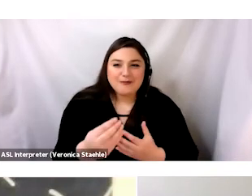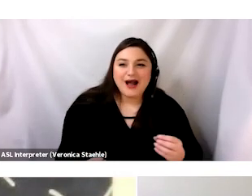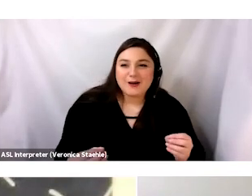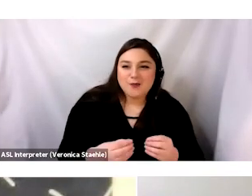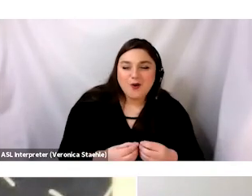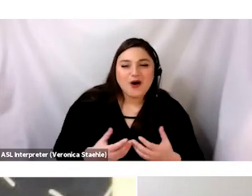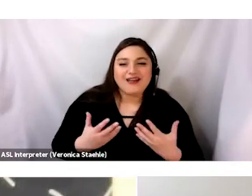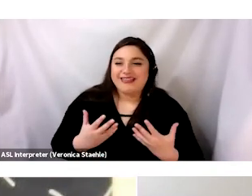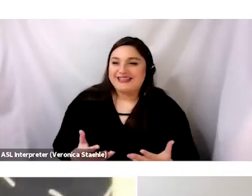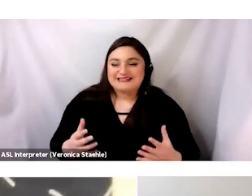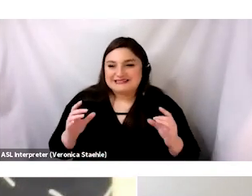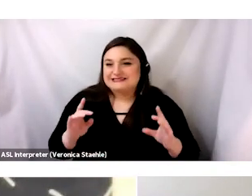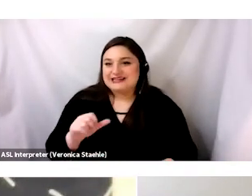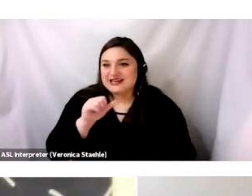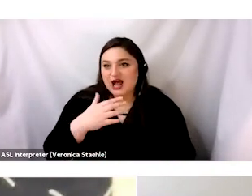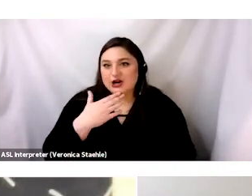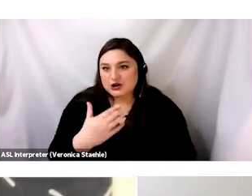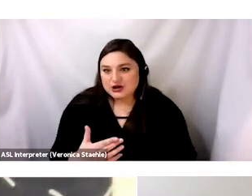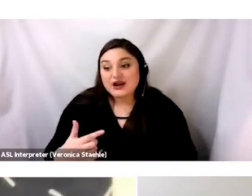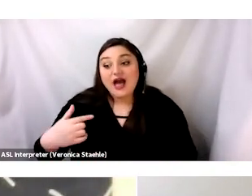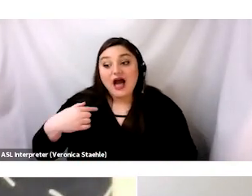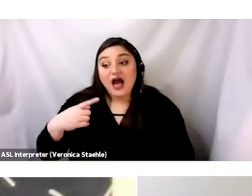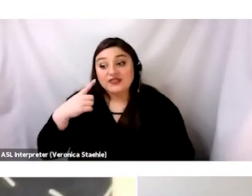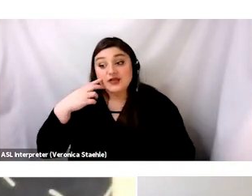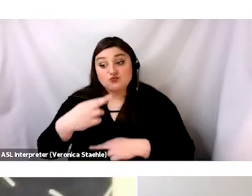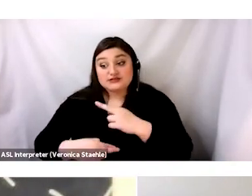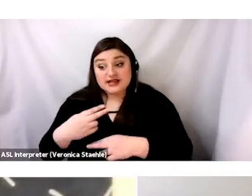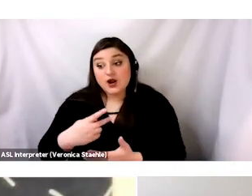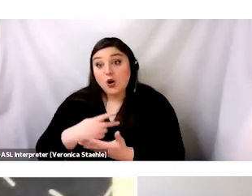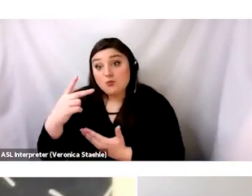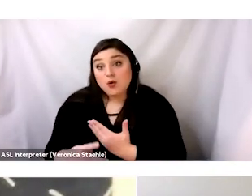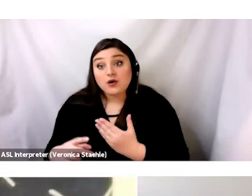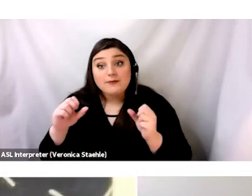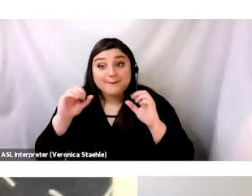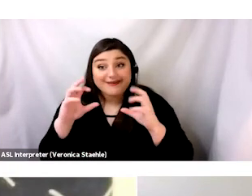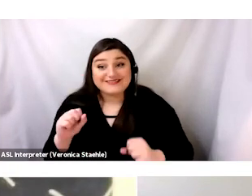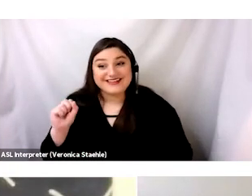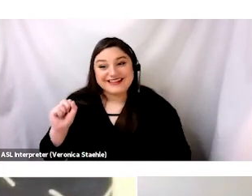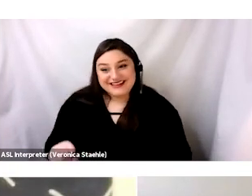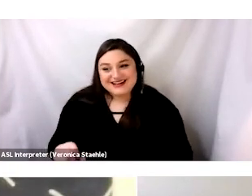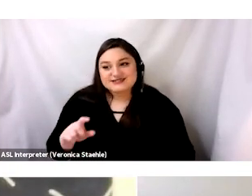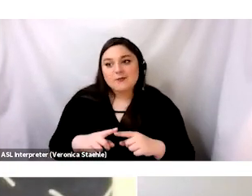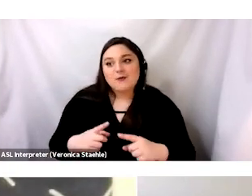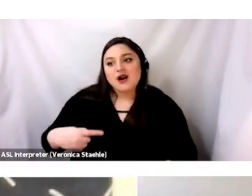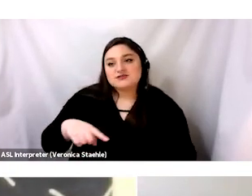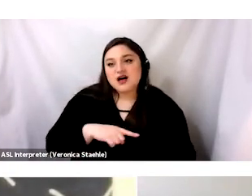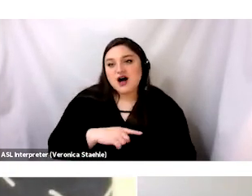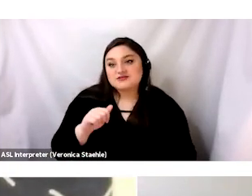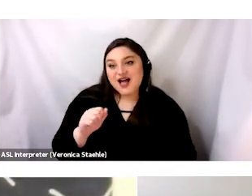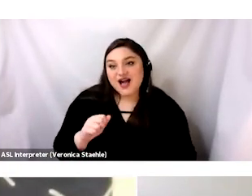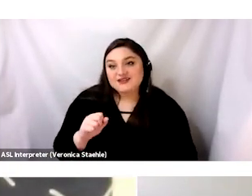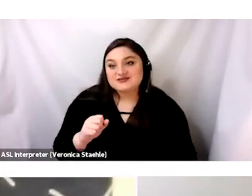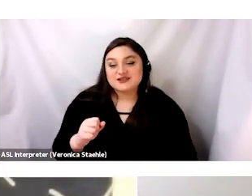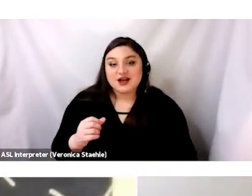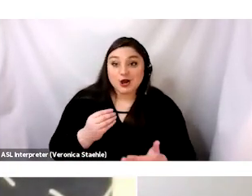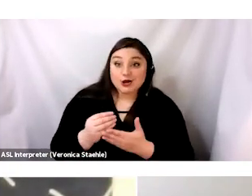thing again. So I think that these are great. These recycle programs are amazing, but I also think that as